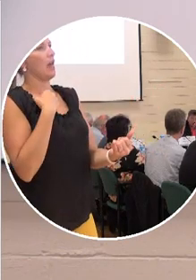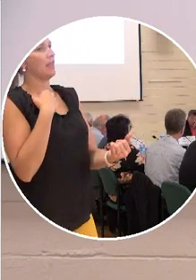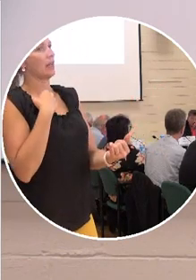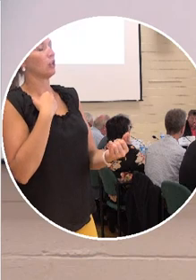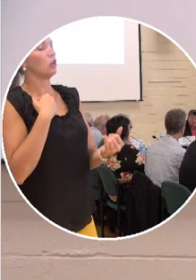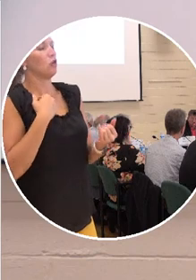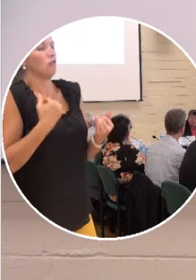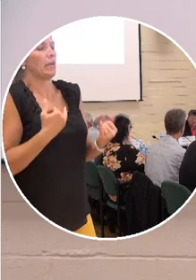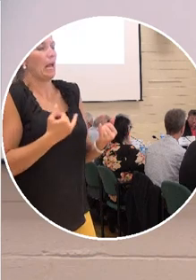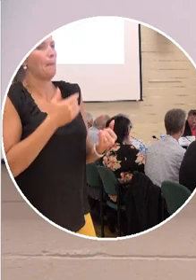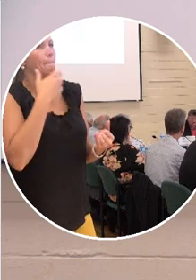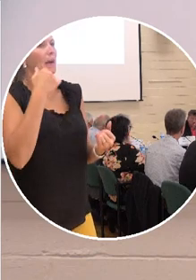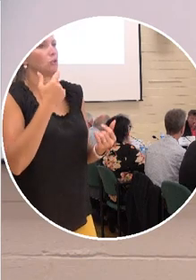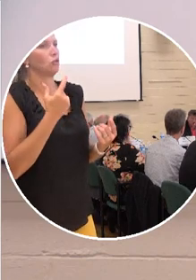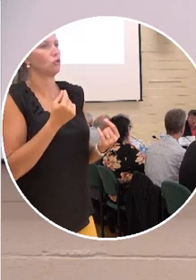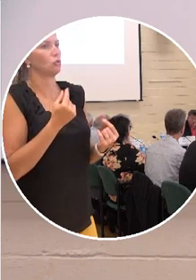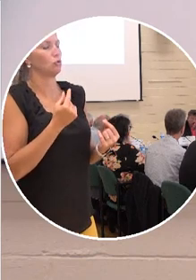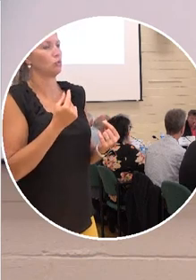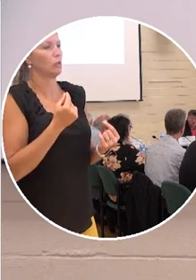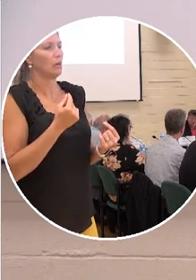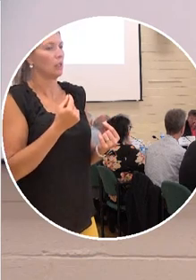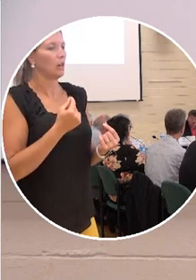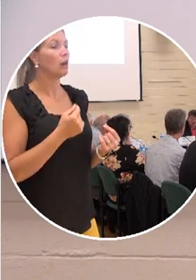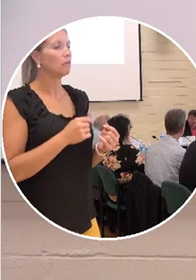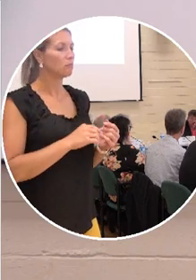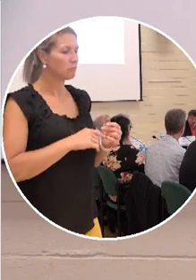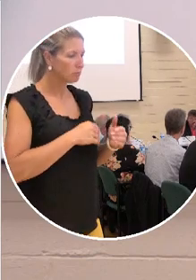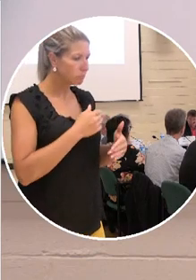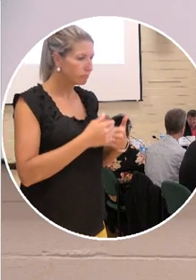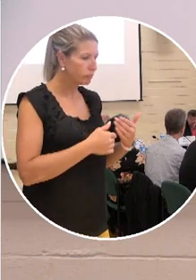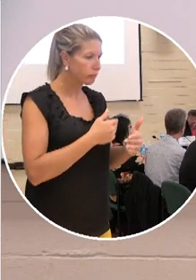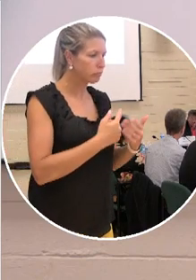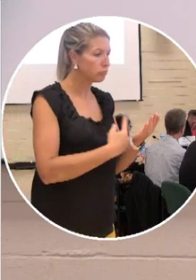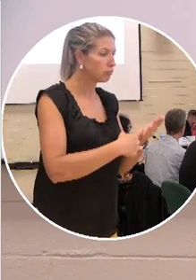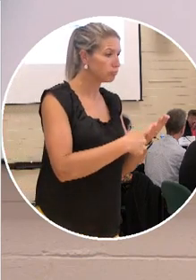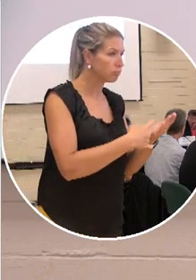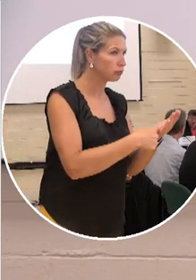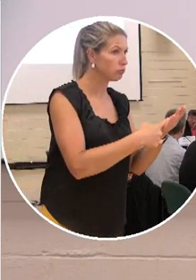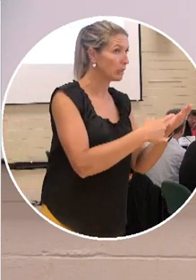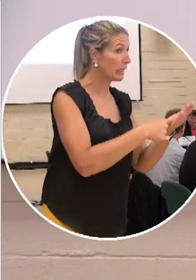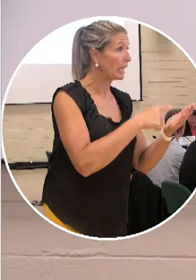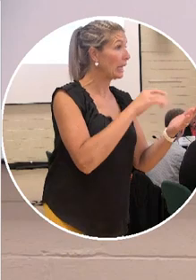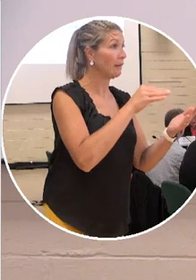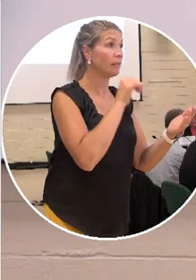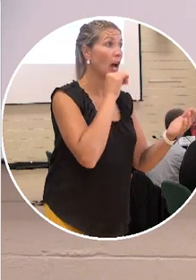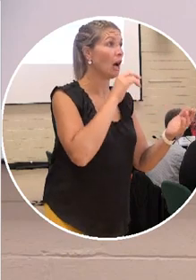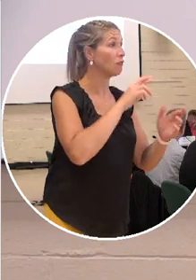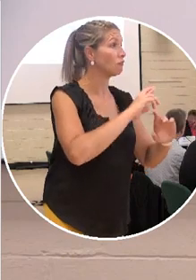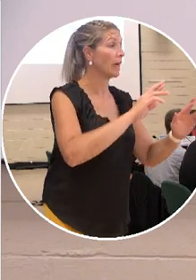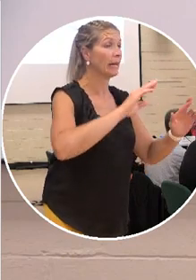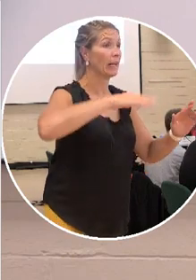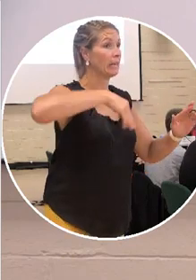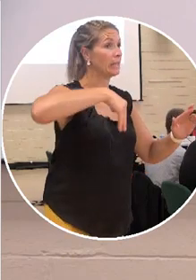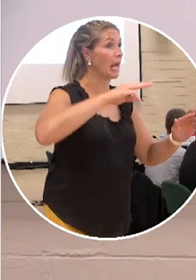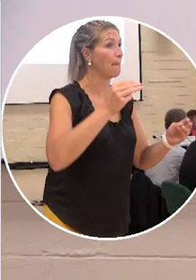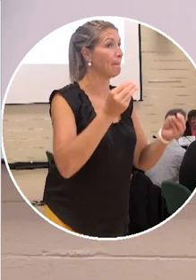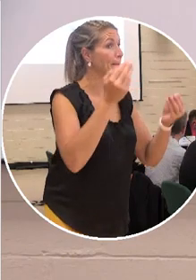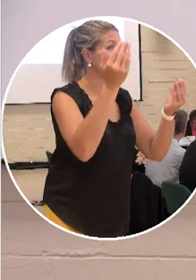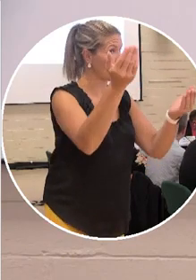this process, and it might come back to, we can send it back to committee to be revised,